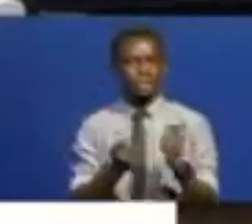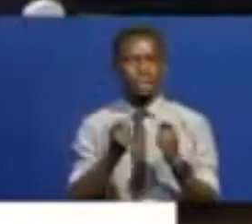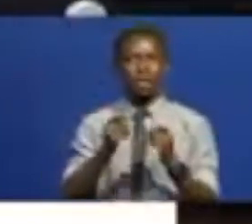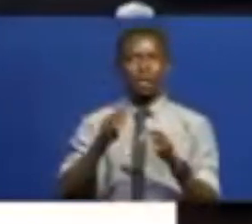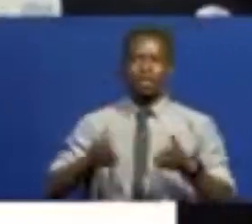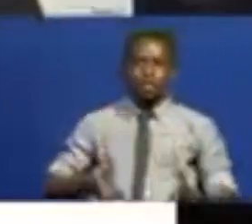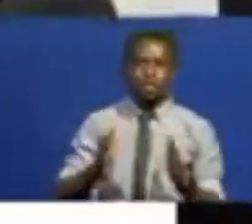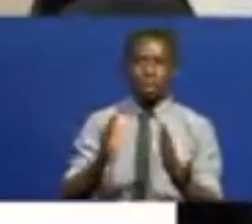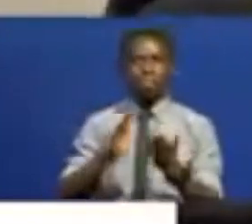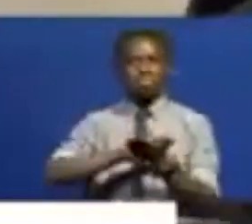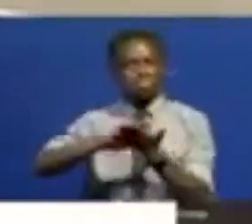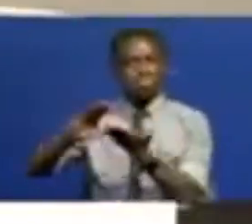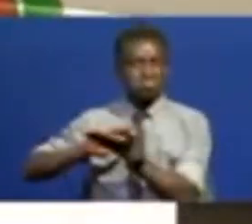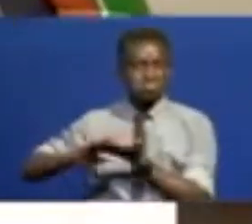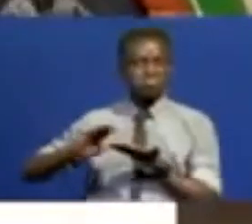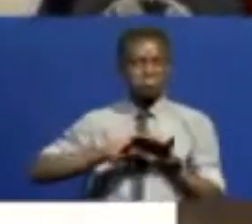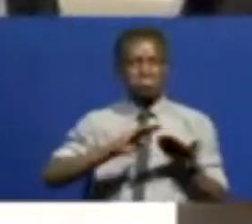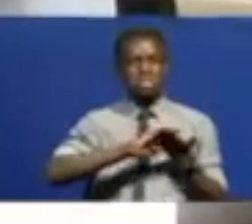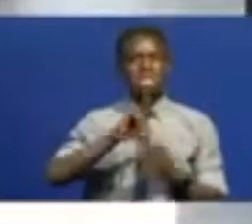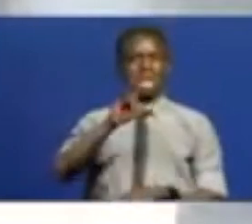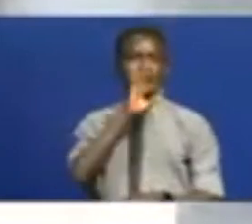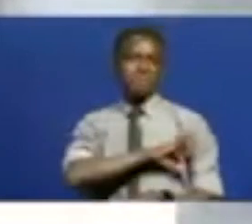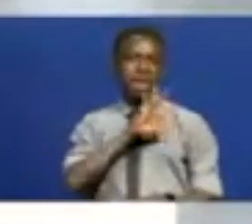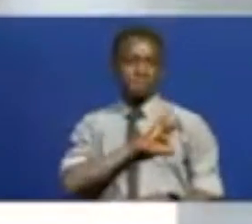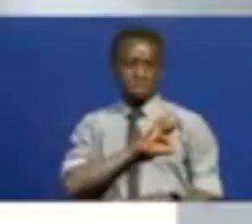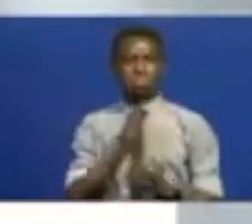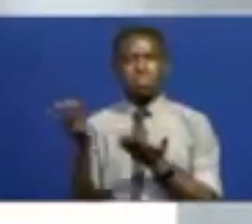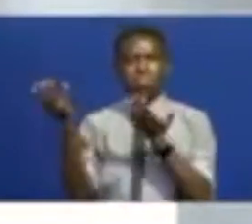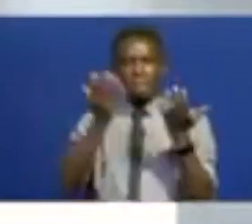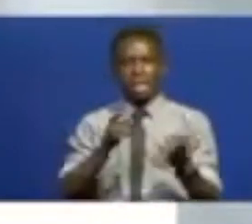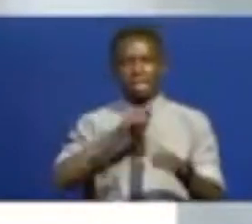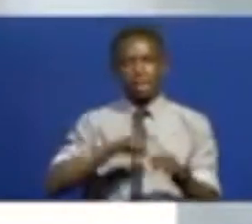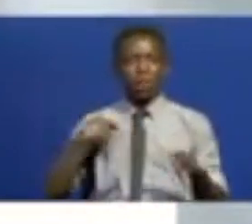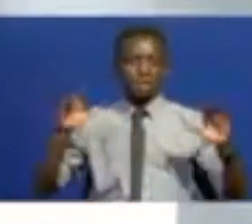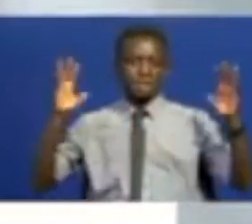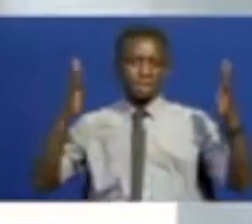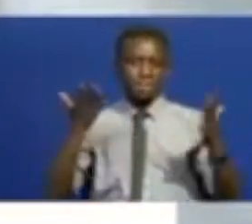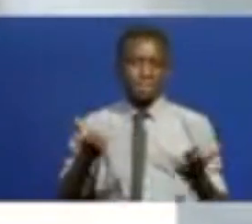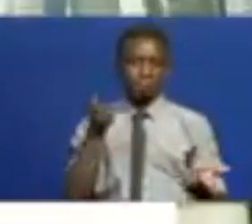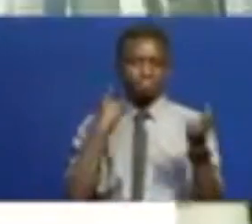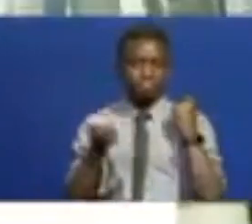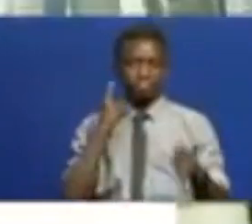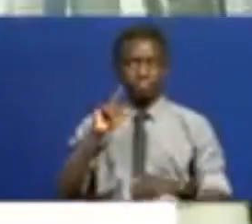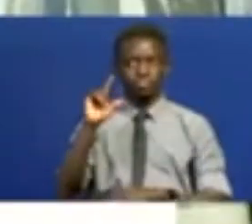have come with the hosting of the Mashujaa Day national celebrations in Kericho County.